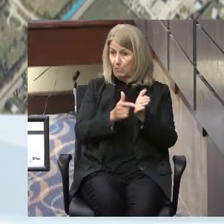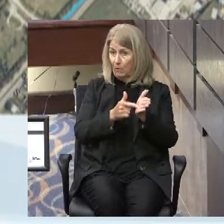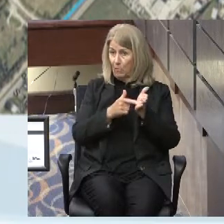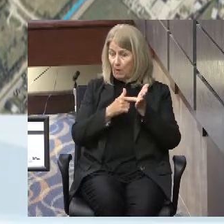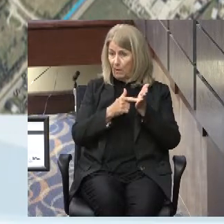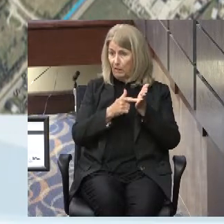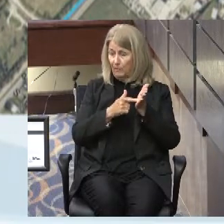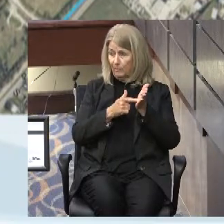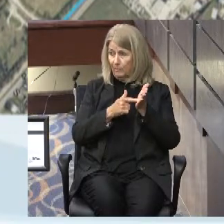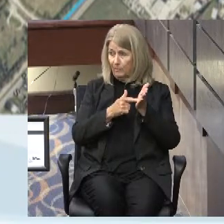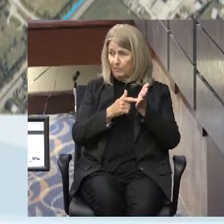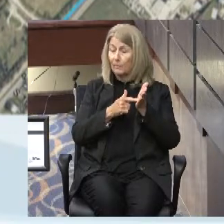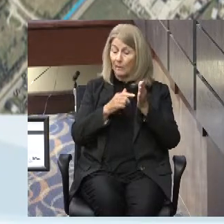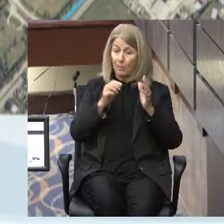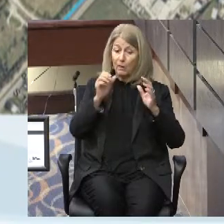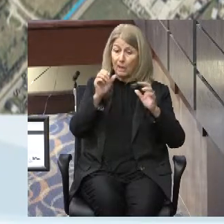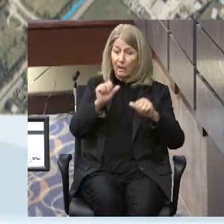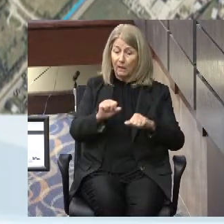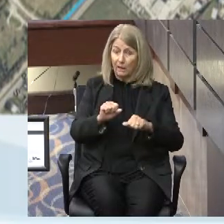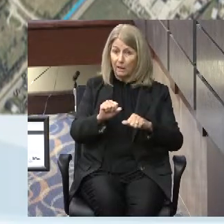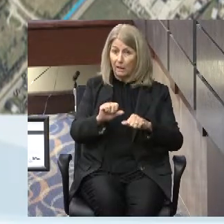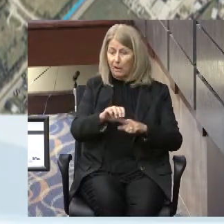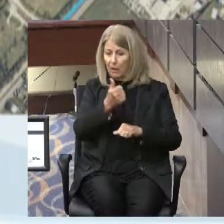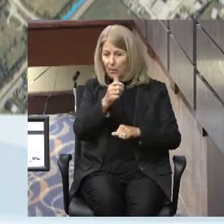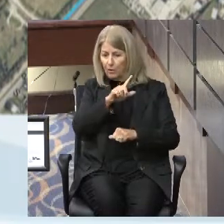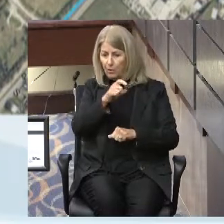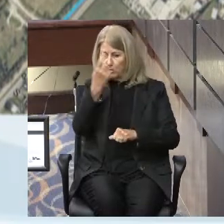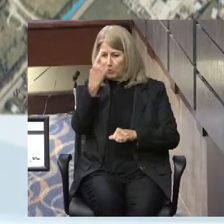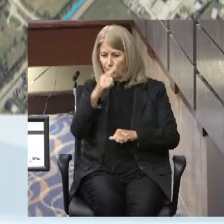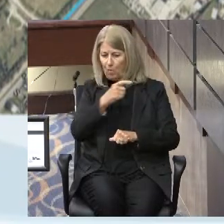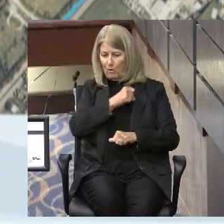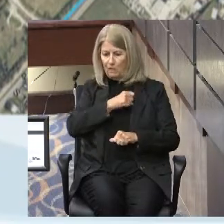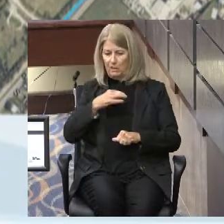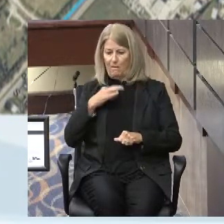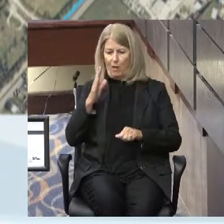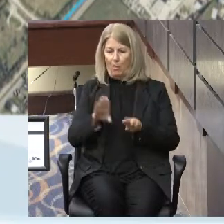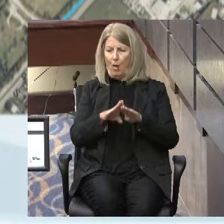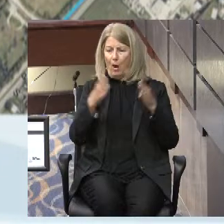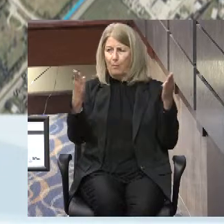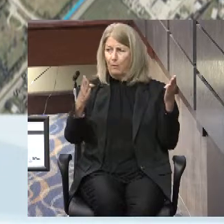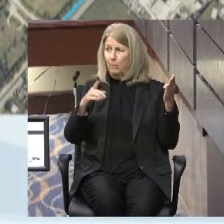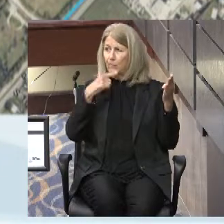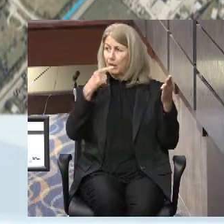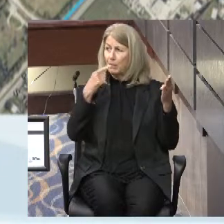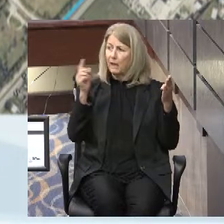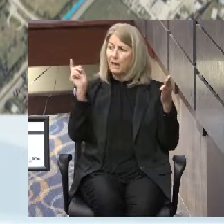Any other questions for staff? Nope. All right, I'll open a public hearing for comment. Is there